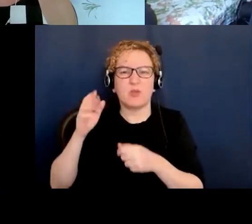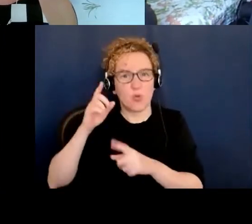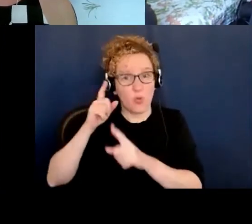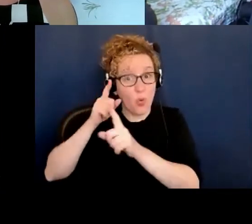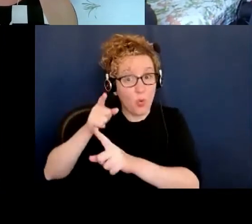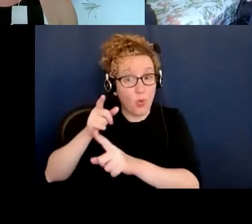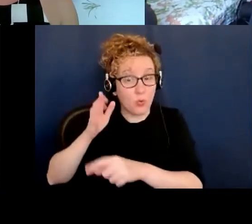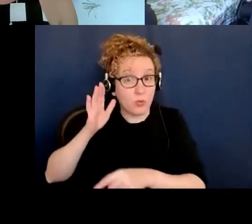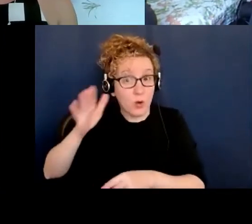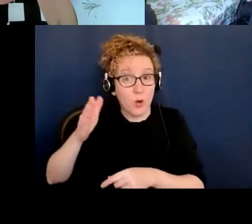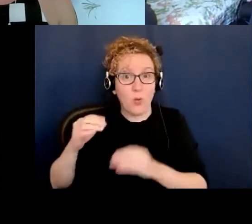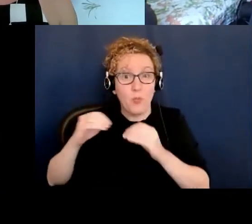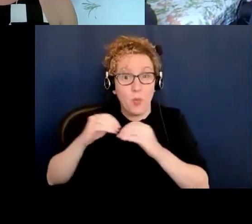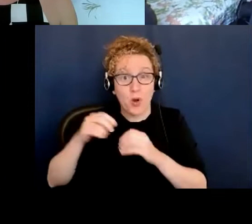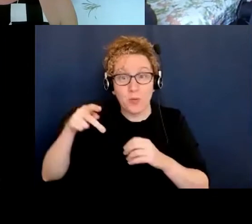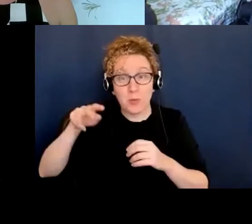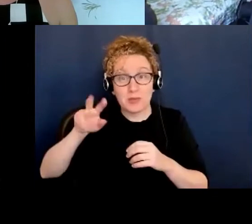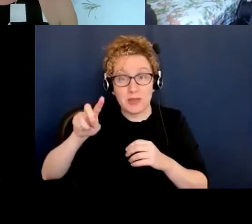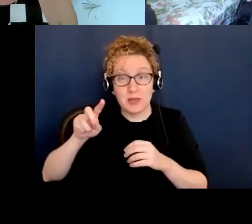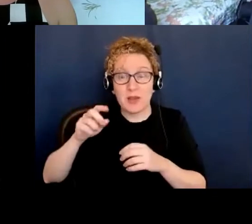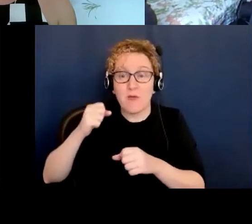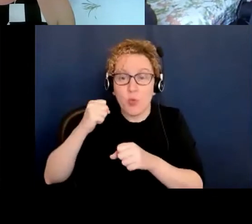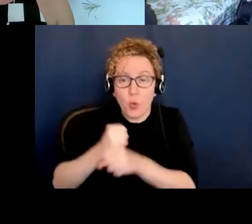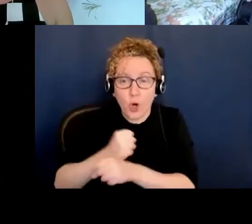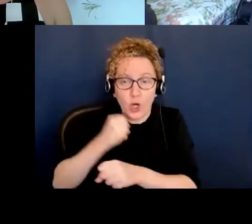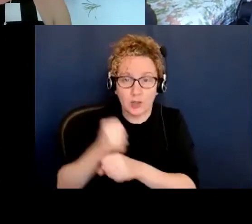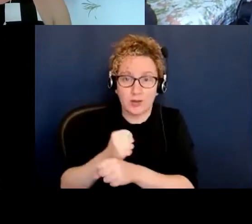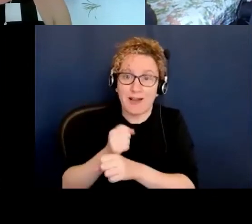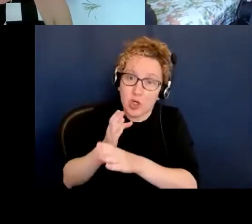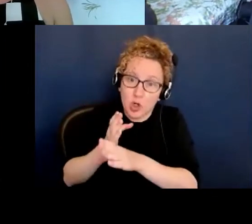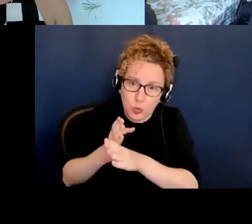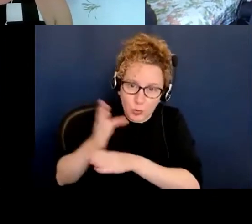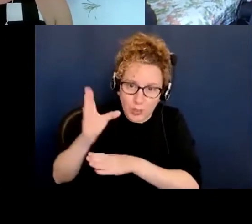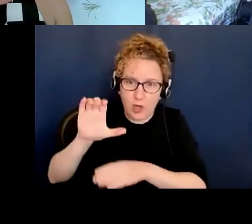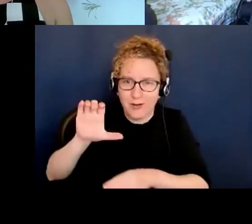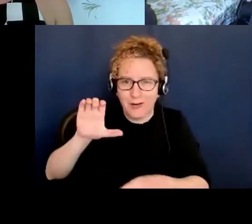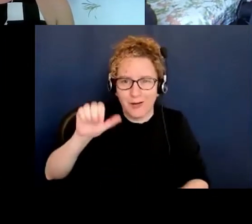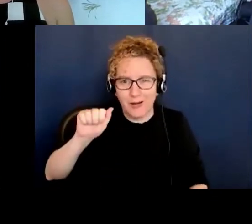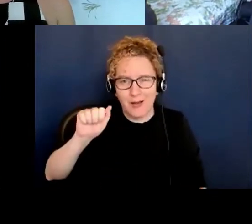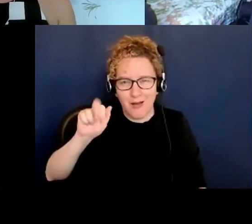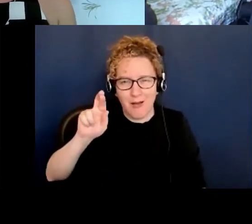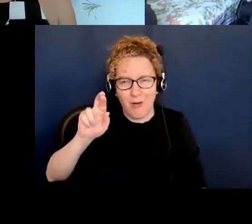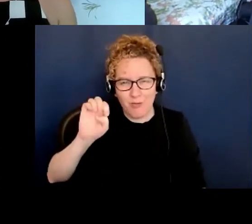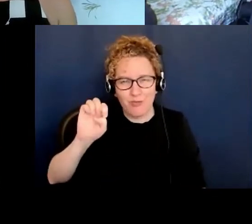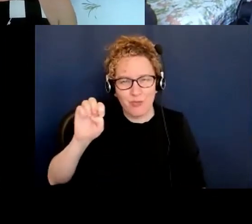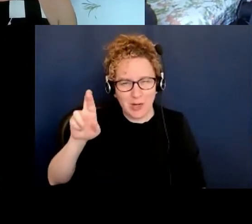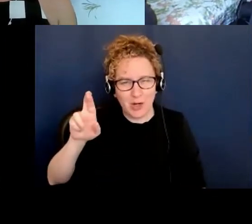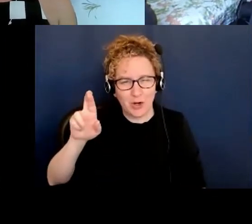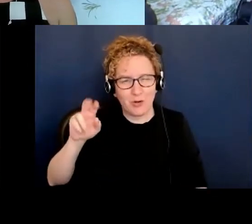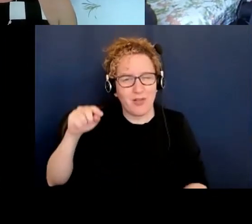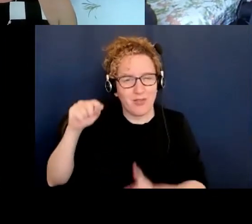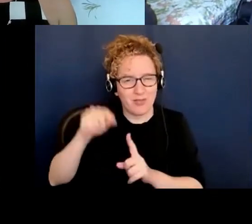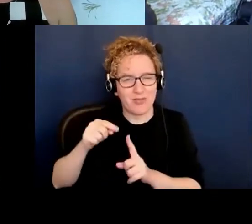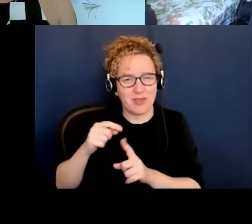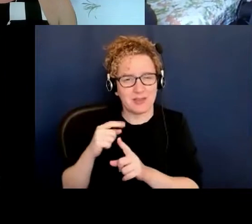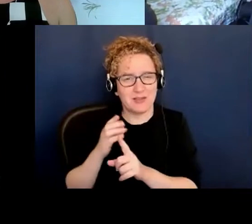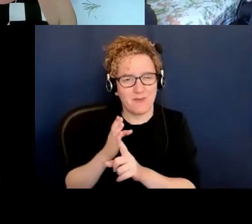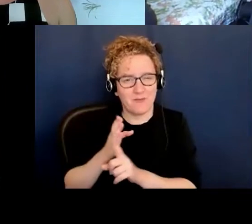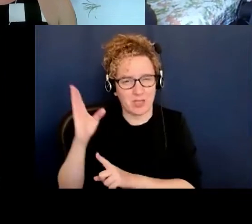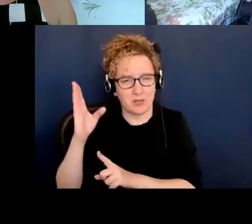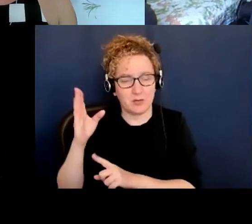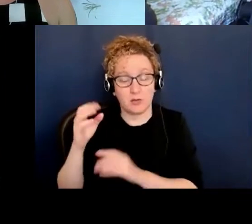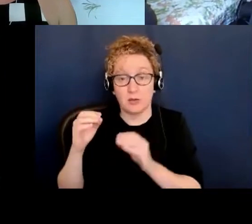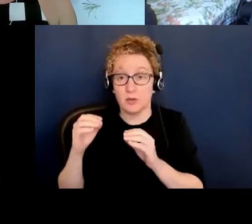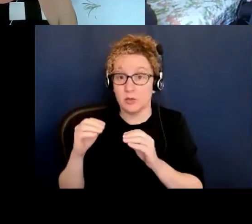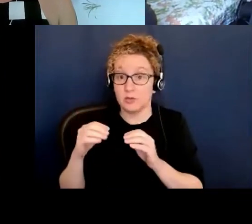disabilities actually entering careers in this field, so that they will be represented just kind of